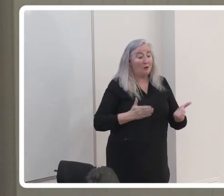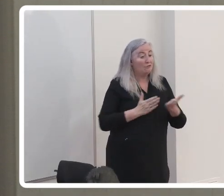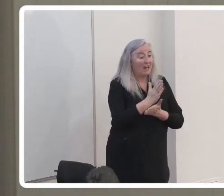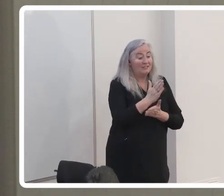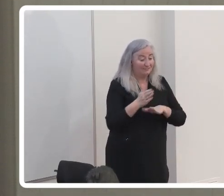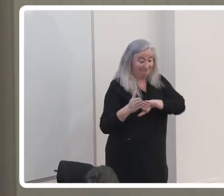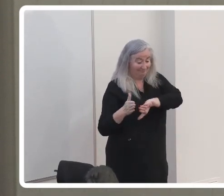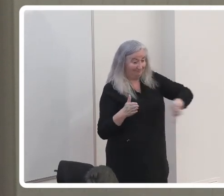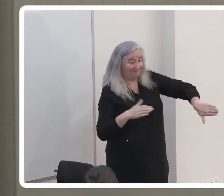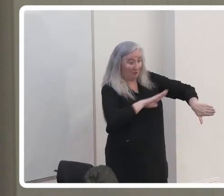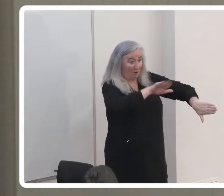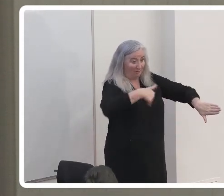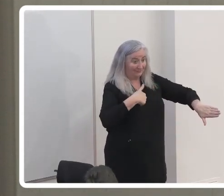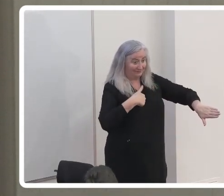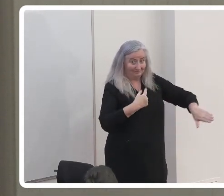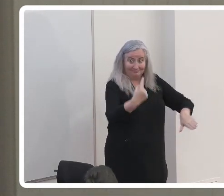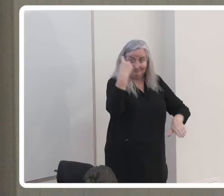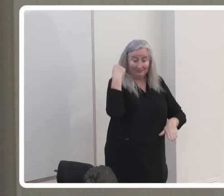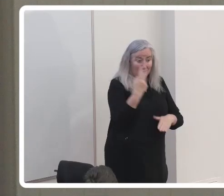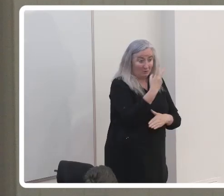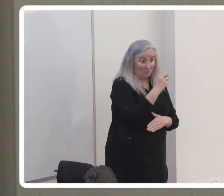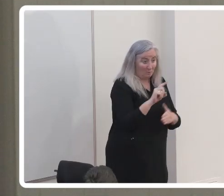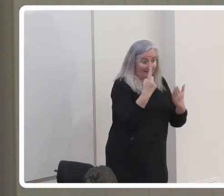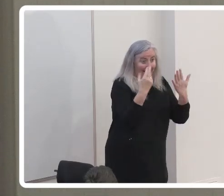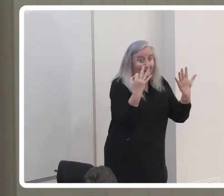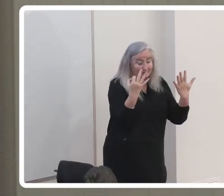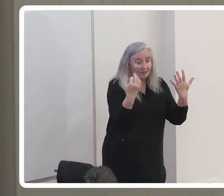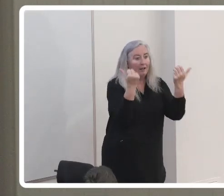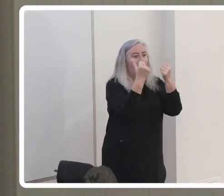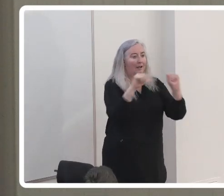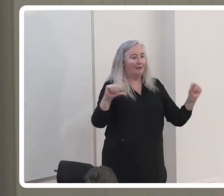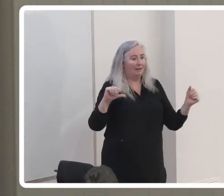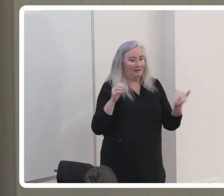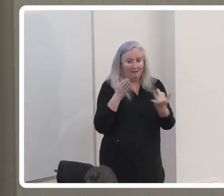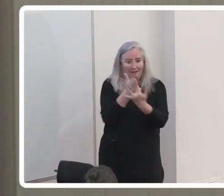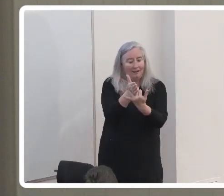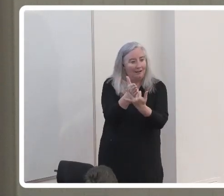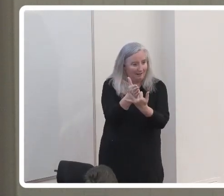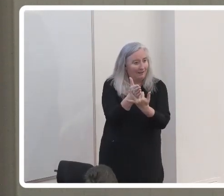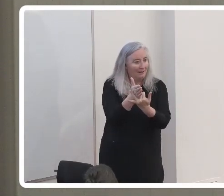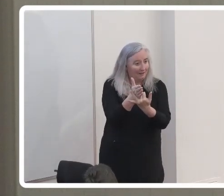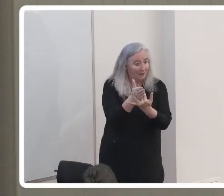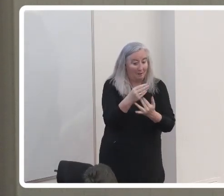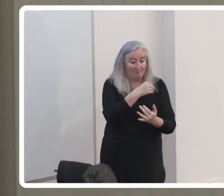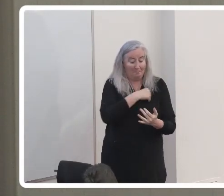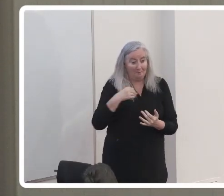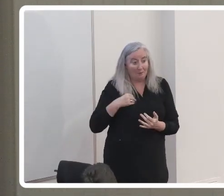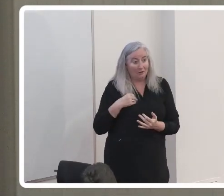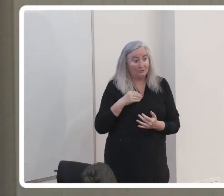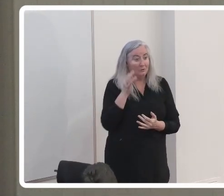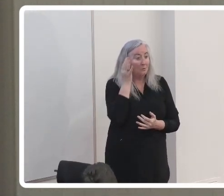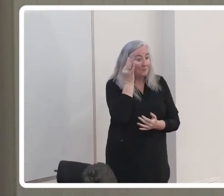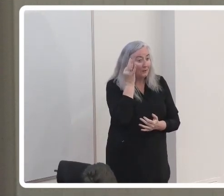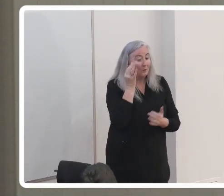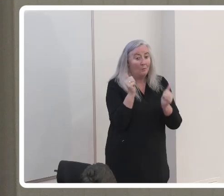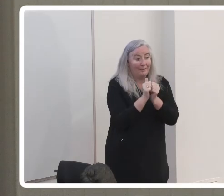forward to 2018, and a significant breakthrough occurred regarding the issues faced by Polish women with disabilities, which